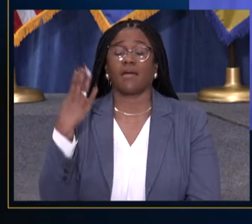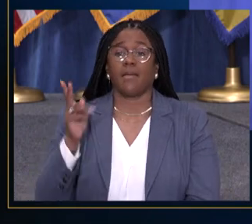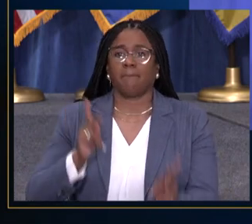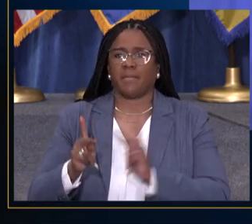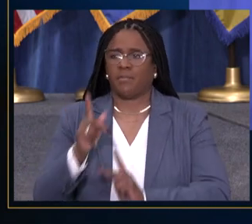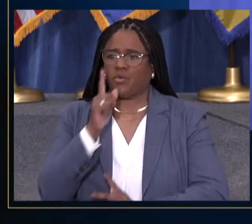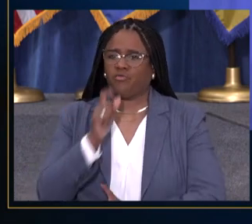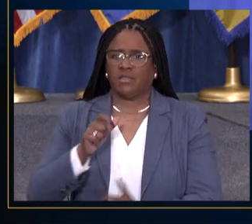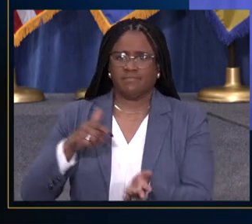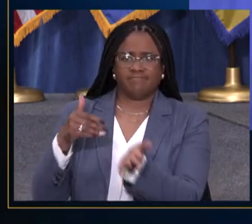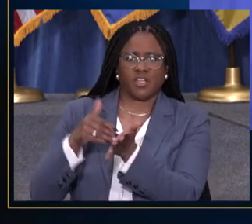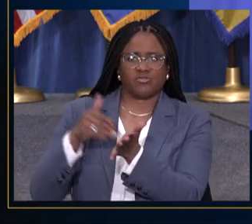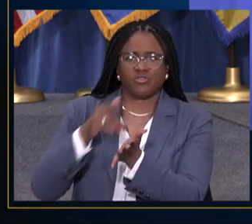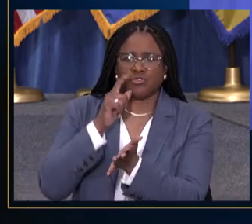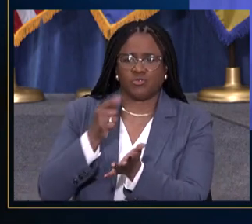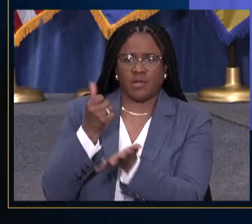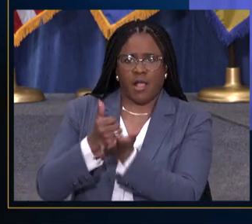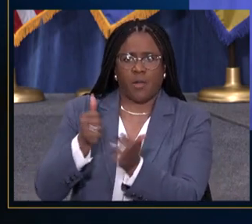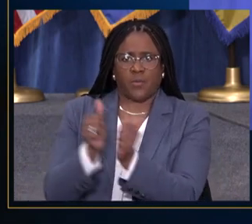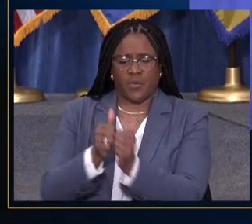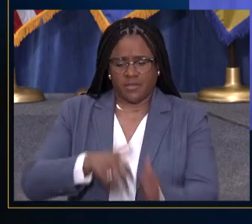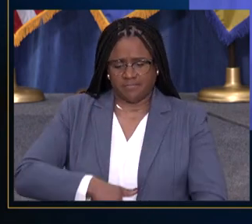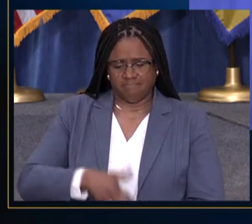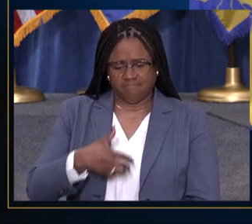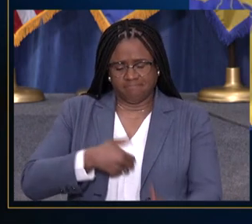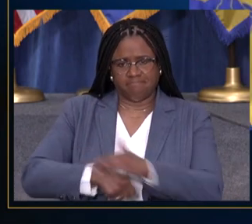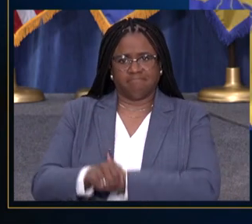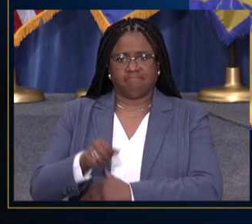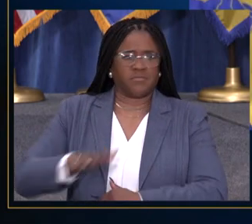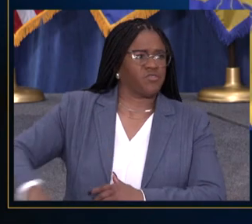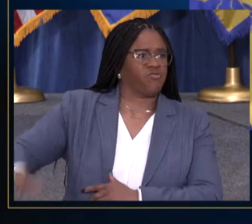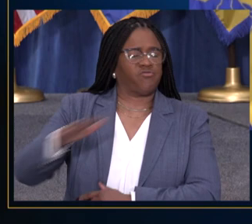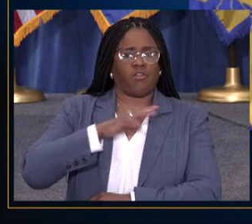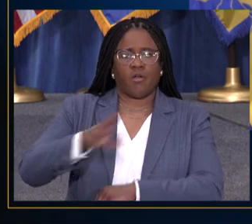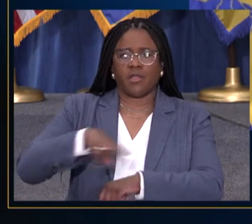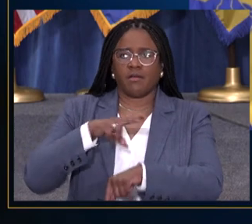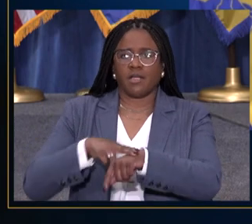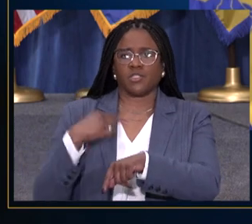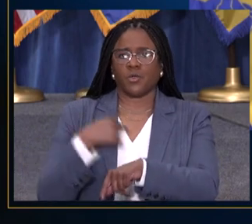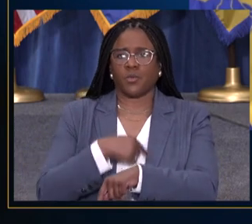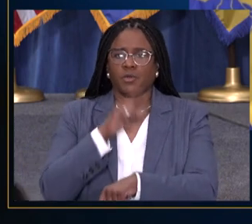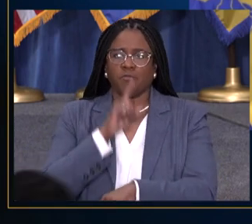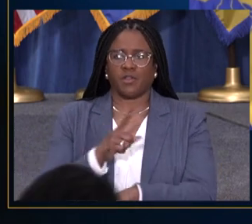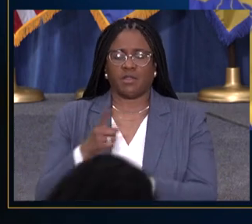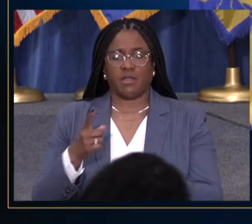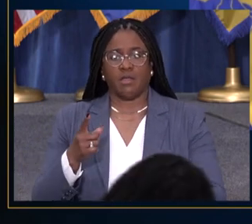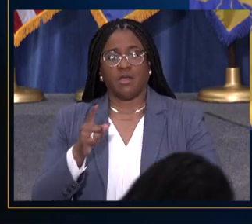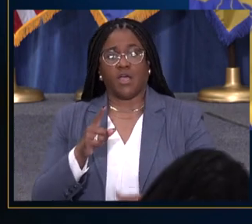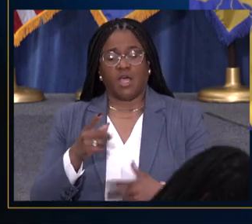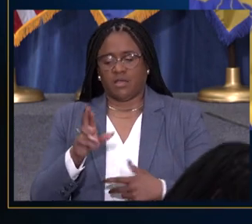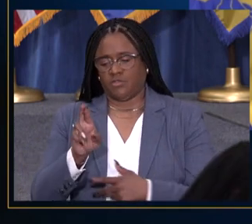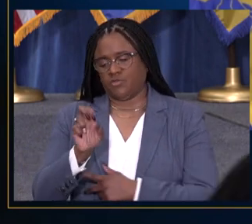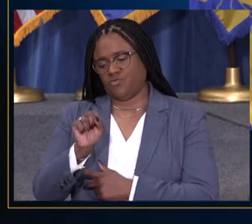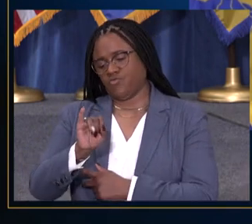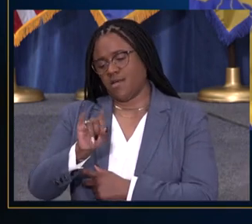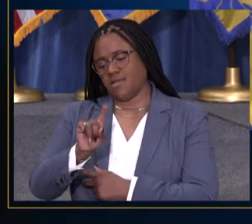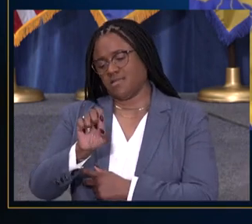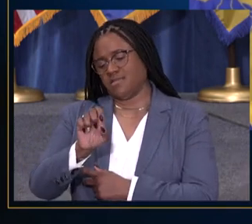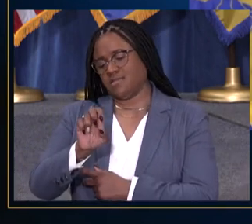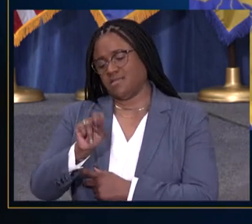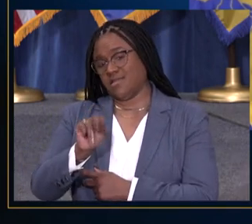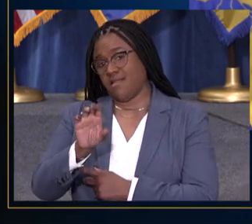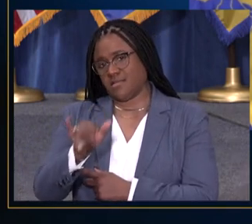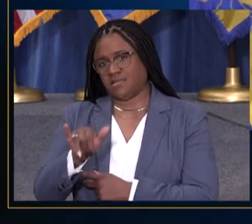health providers who are around the nation as we embarked on our residency training. Despite